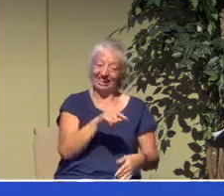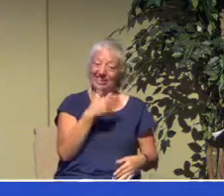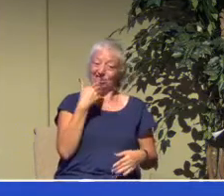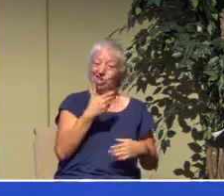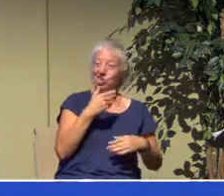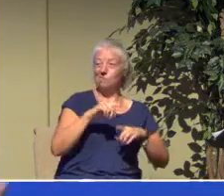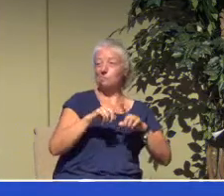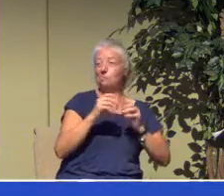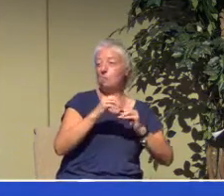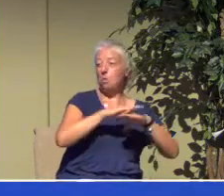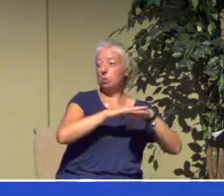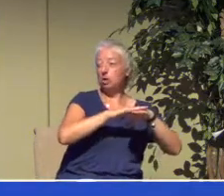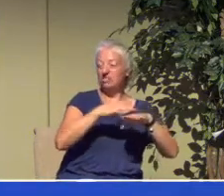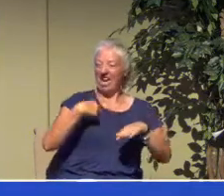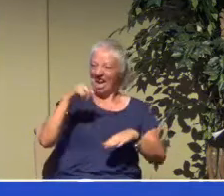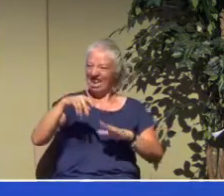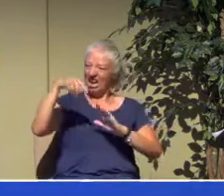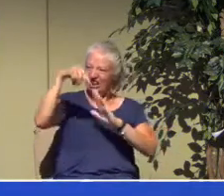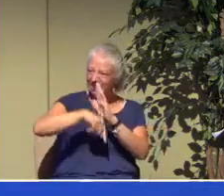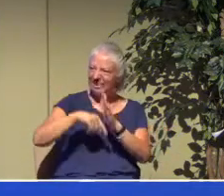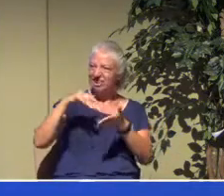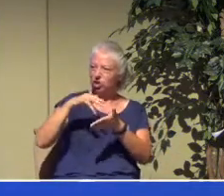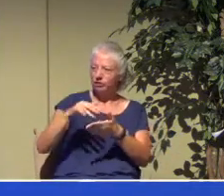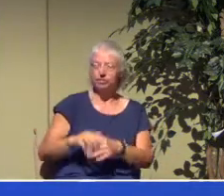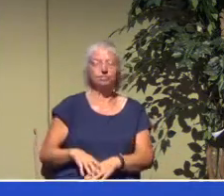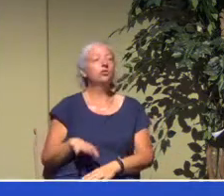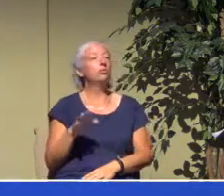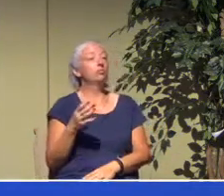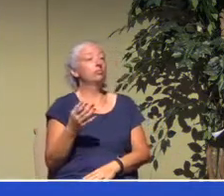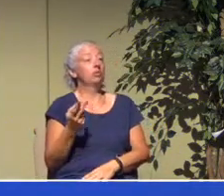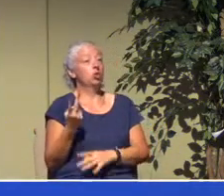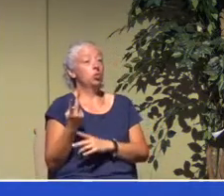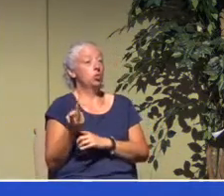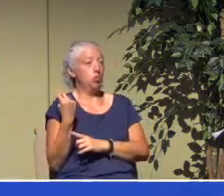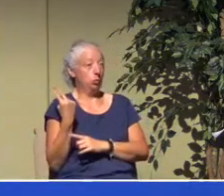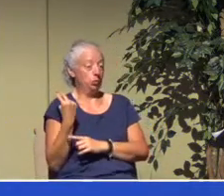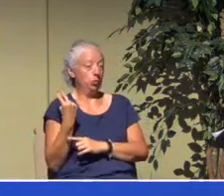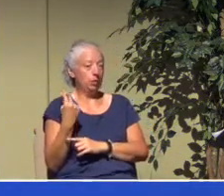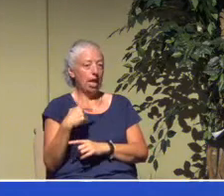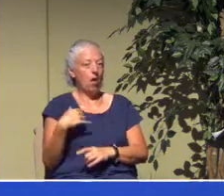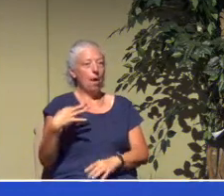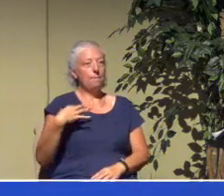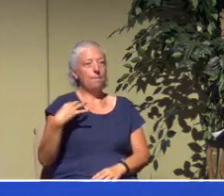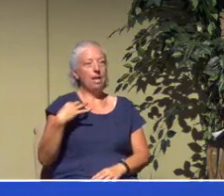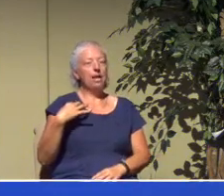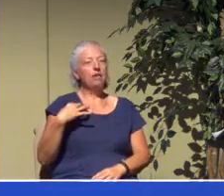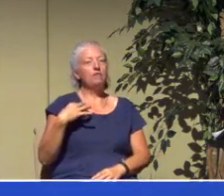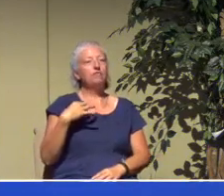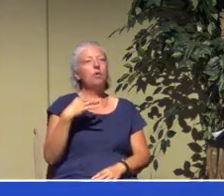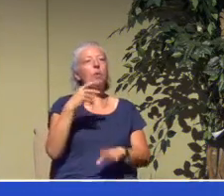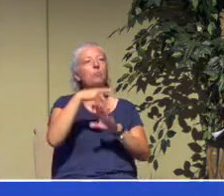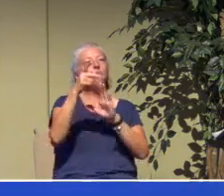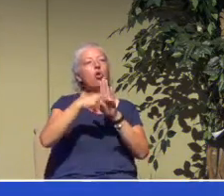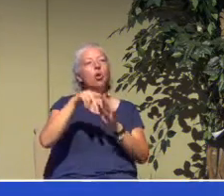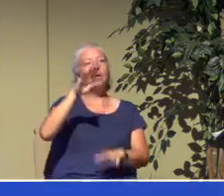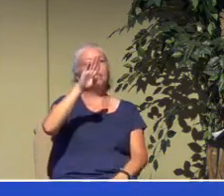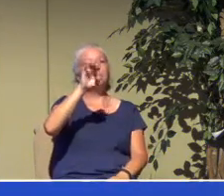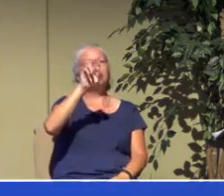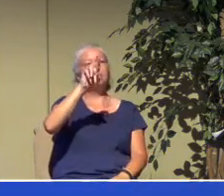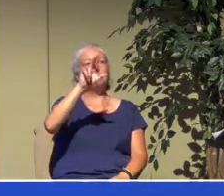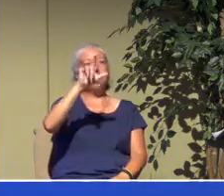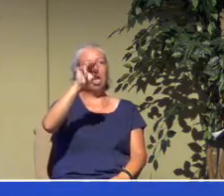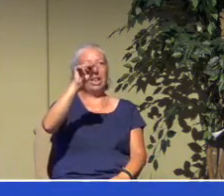comprehensive study. And so just recently, well, 2 years ago, I applied for an MDiv program in Berlin. And so I've been